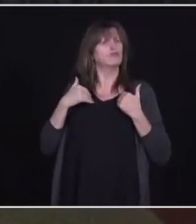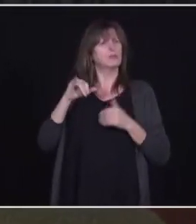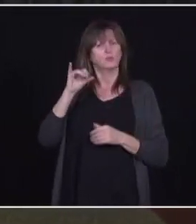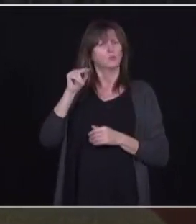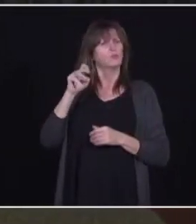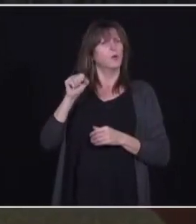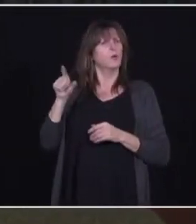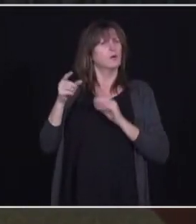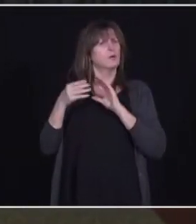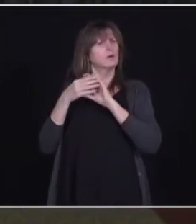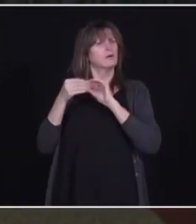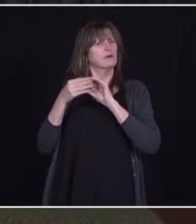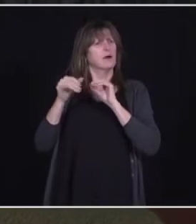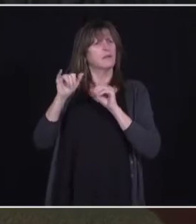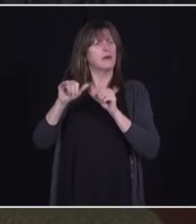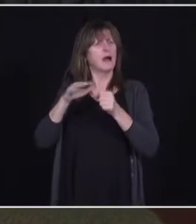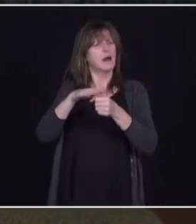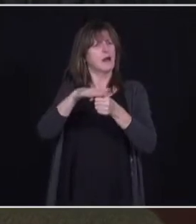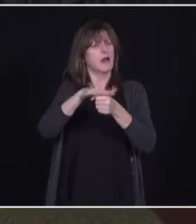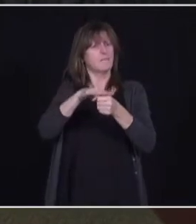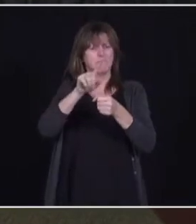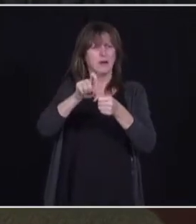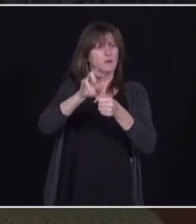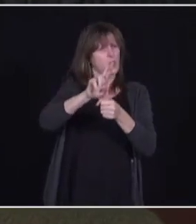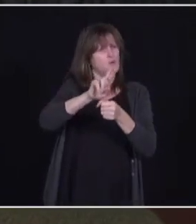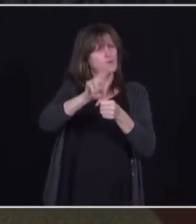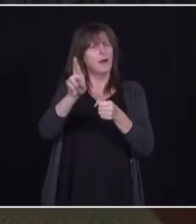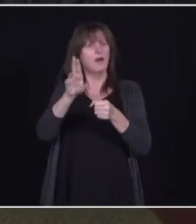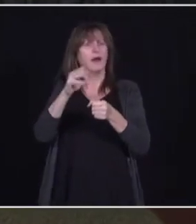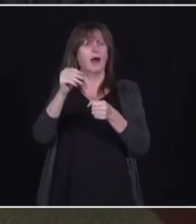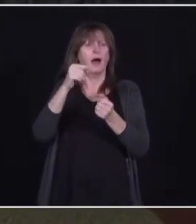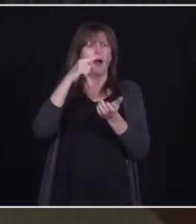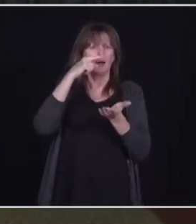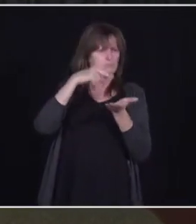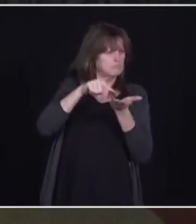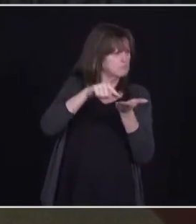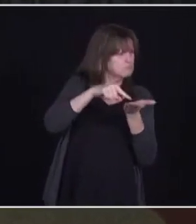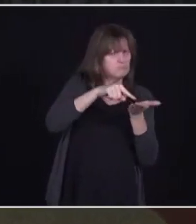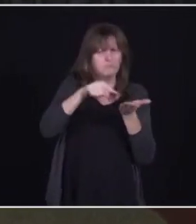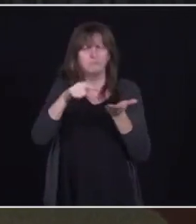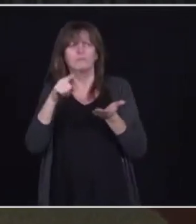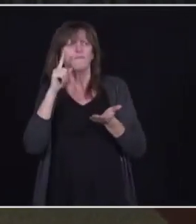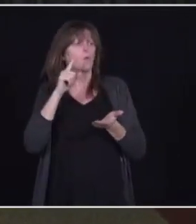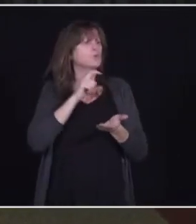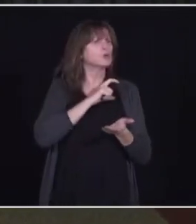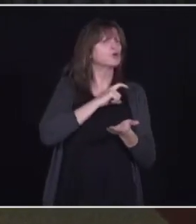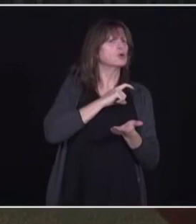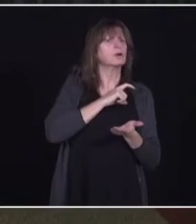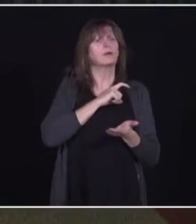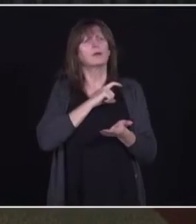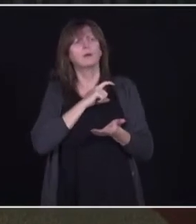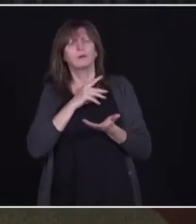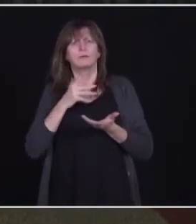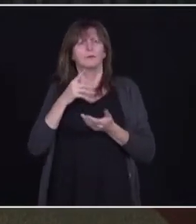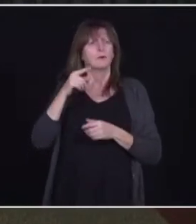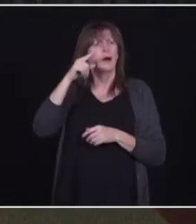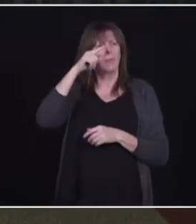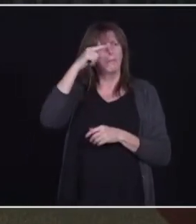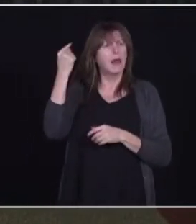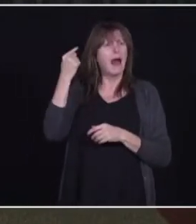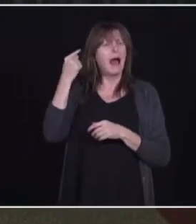readied and checked out for security reasons. She talked about vaccines on the black market. So are there security risks with these